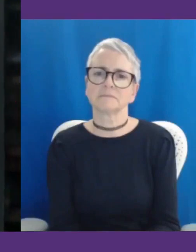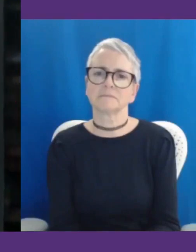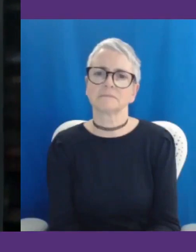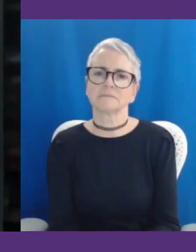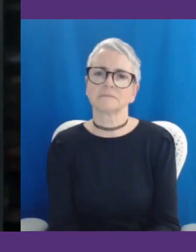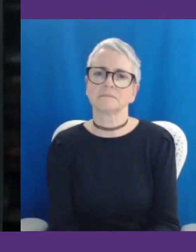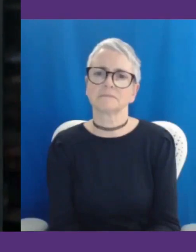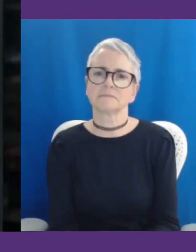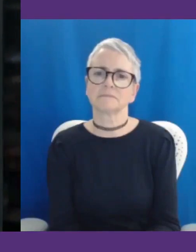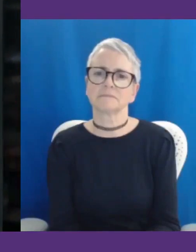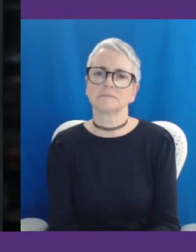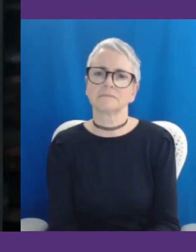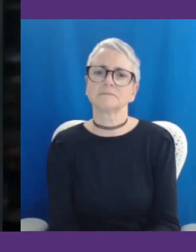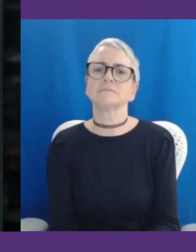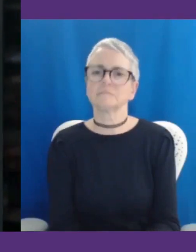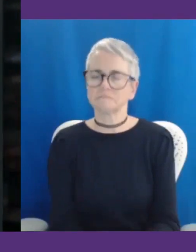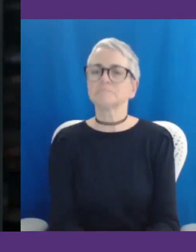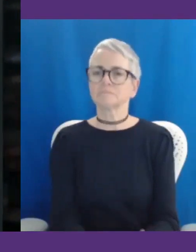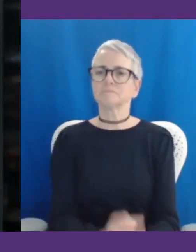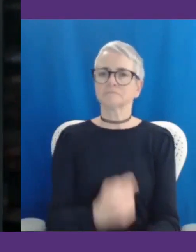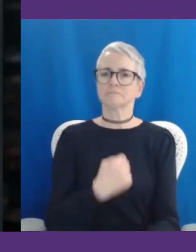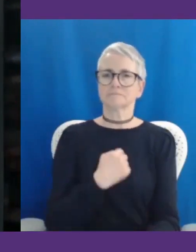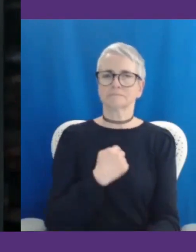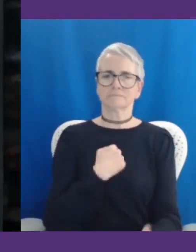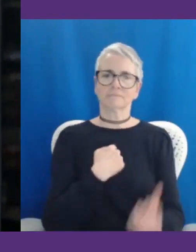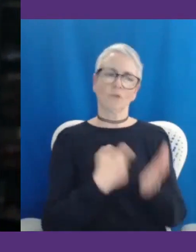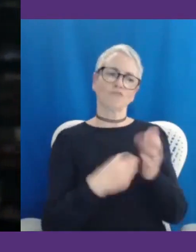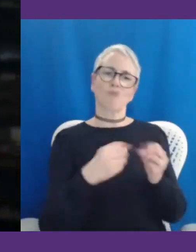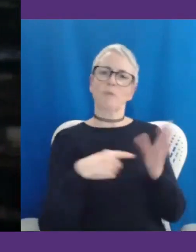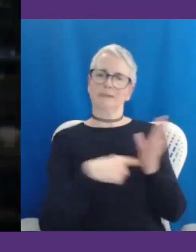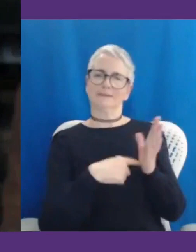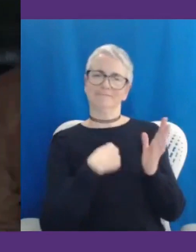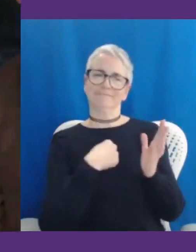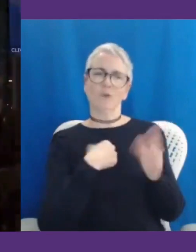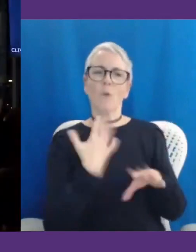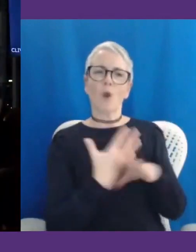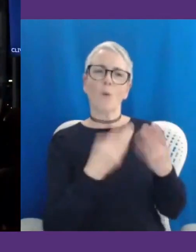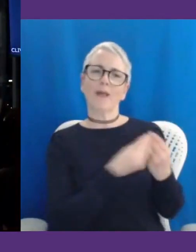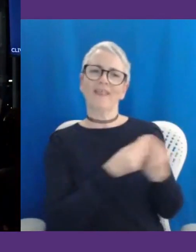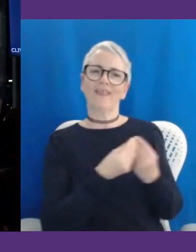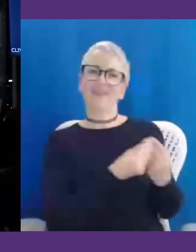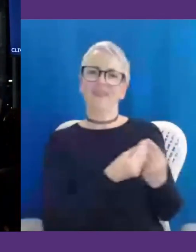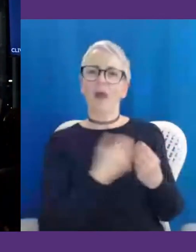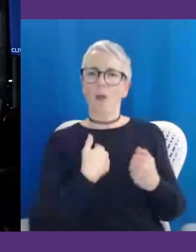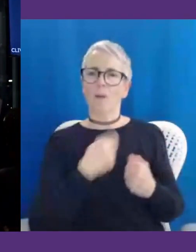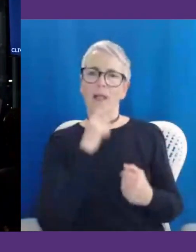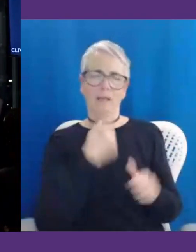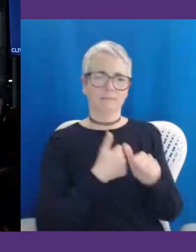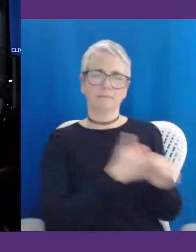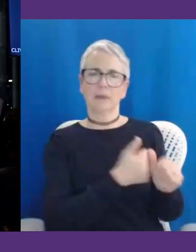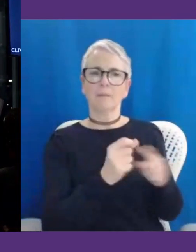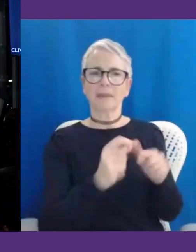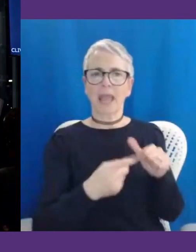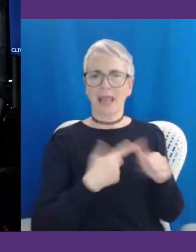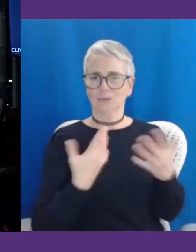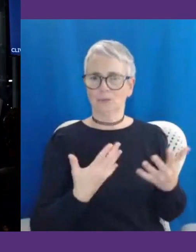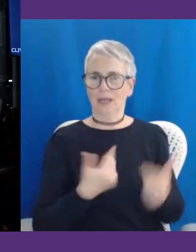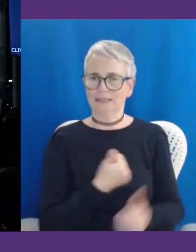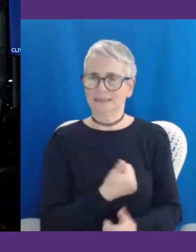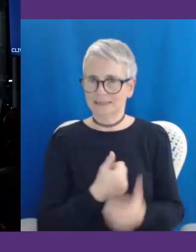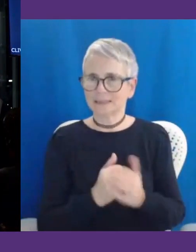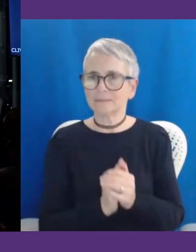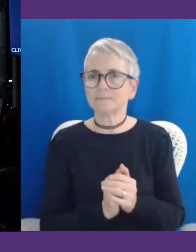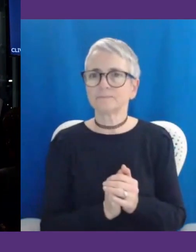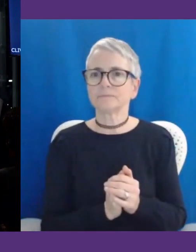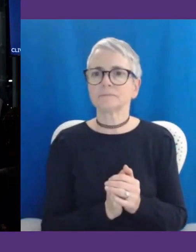Hi everyone, I'm Robert. I work with Clive at Policy Connect, and I'll be acting as his PA this evening. Just